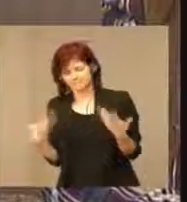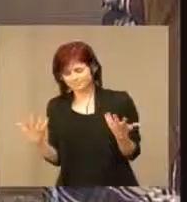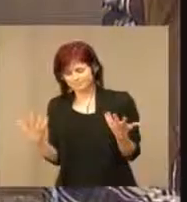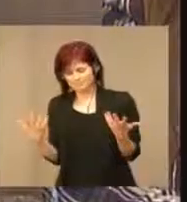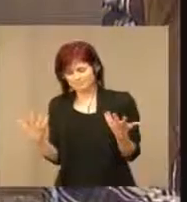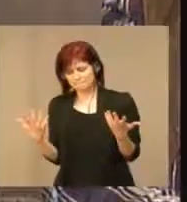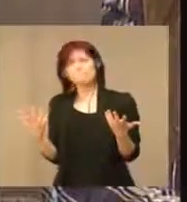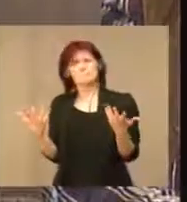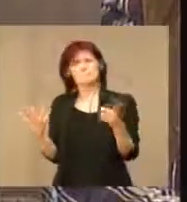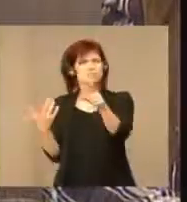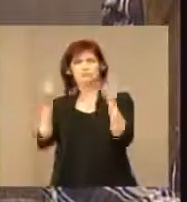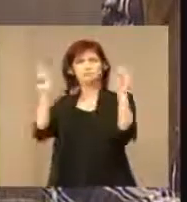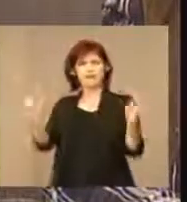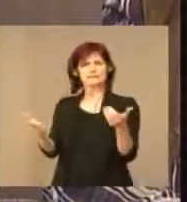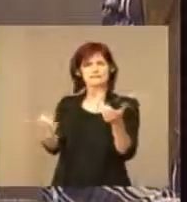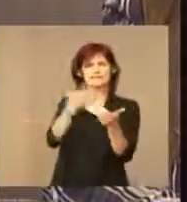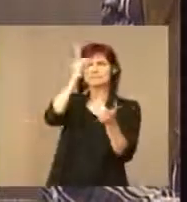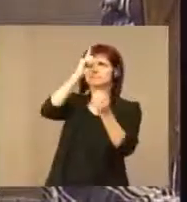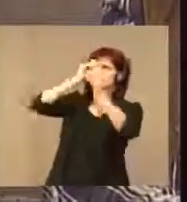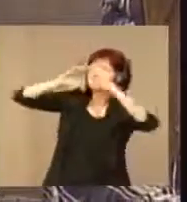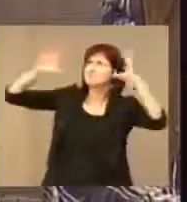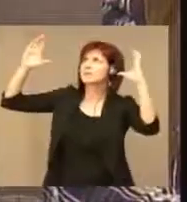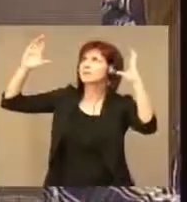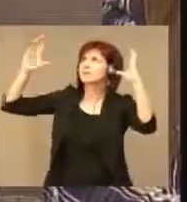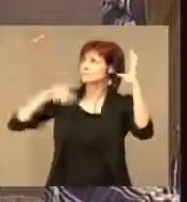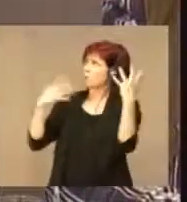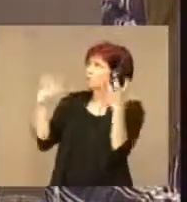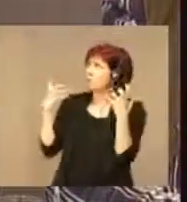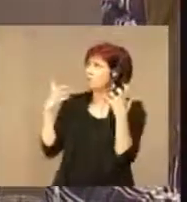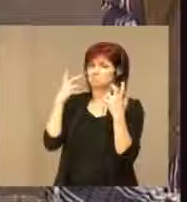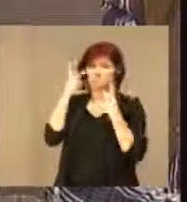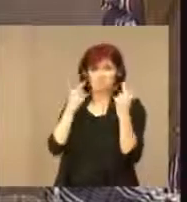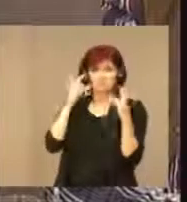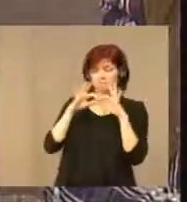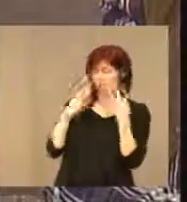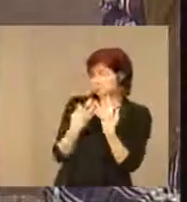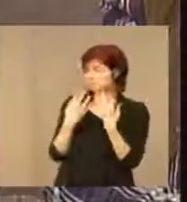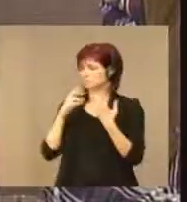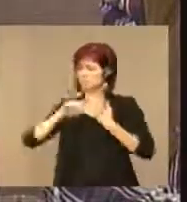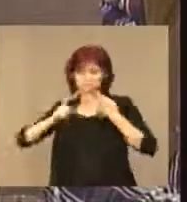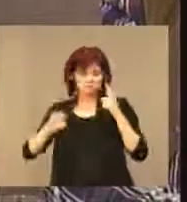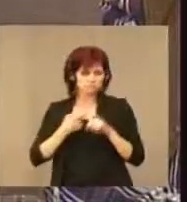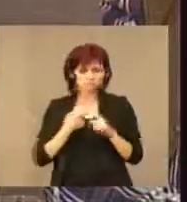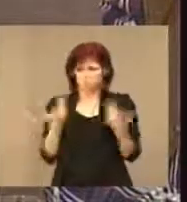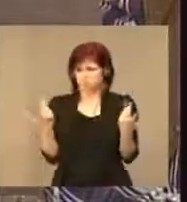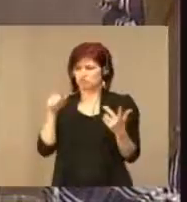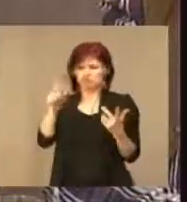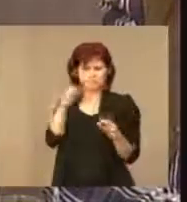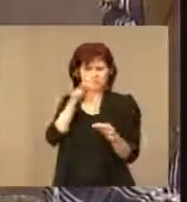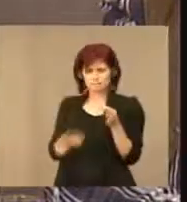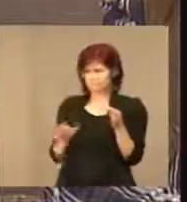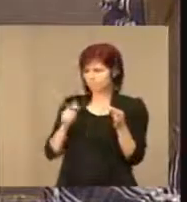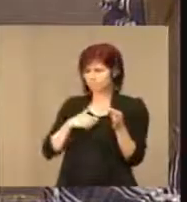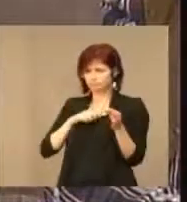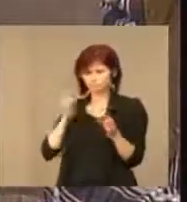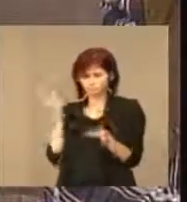you know, everybody can picture this story about, you know, wanting to go visit family and friends, wanting to get on that plane, wanting to